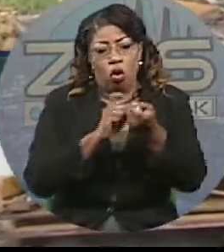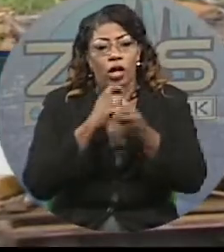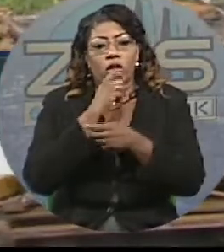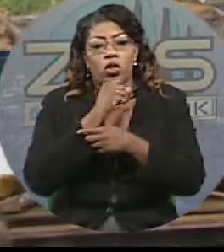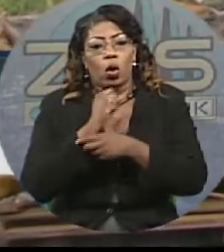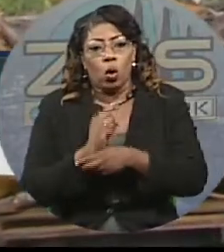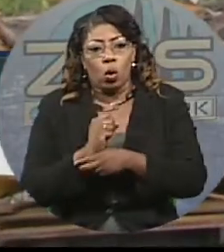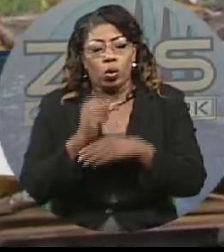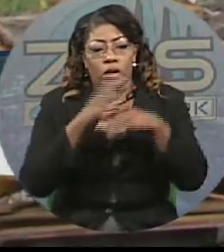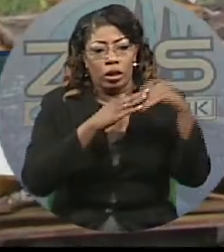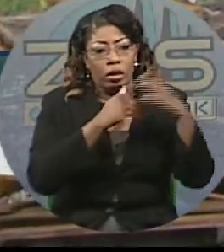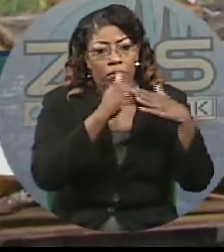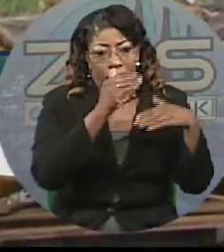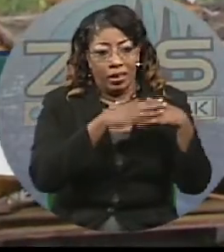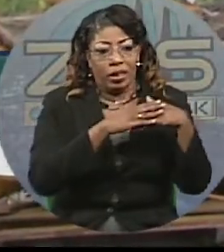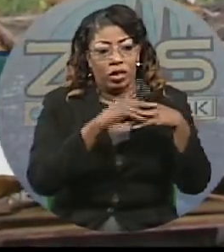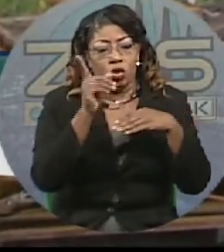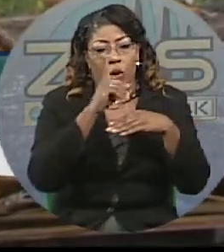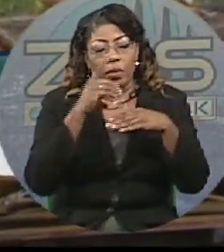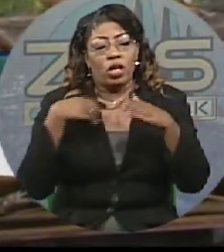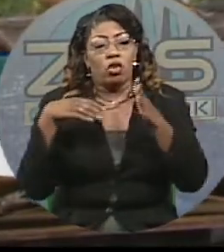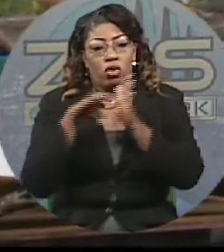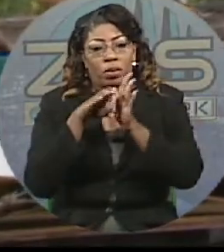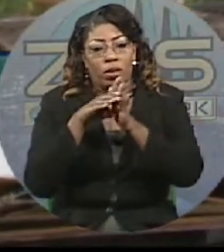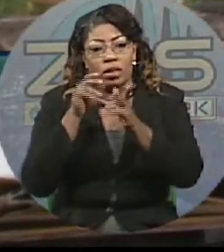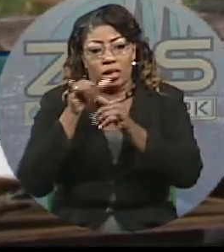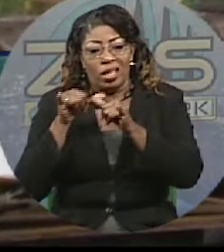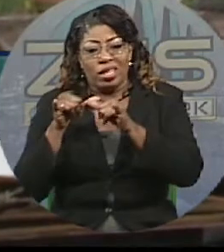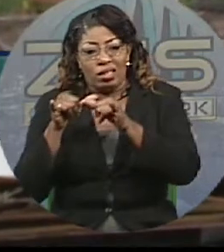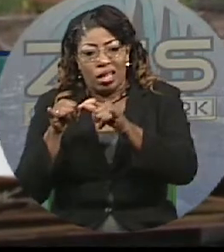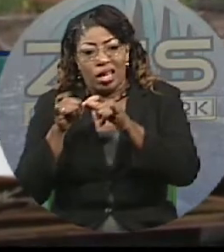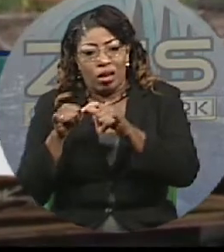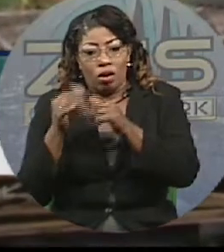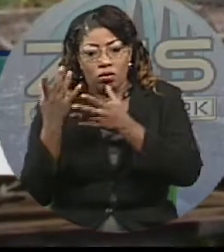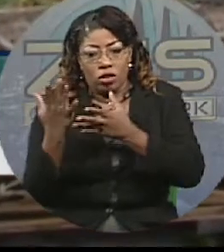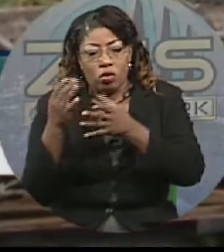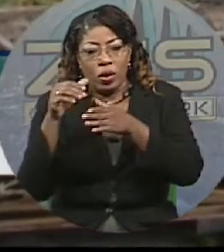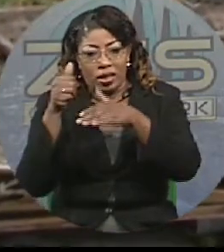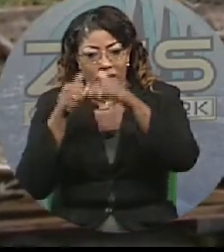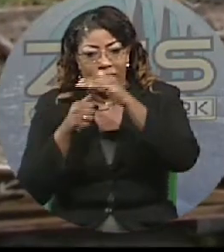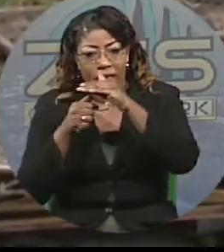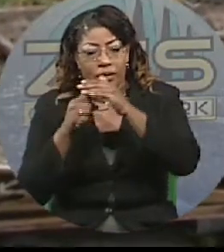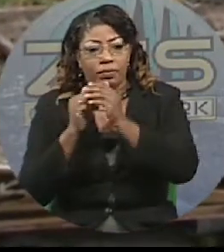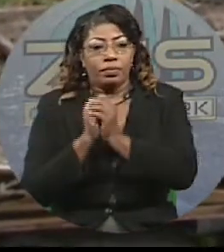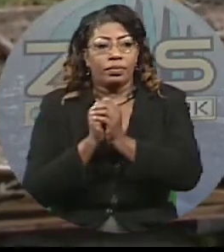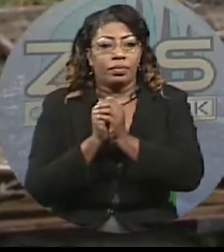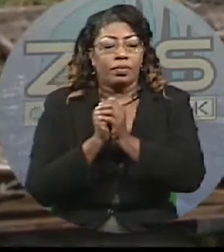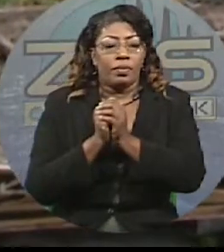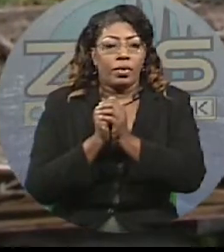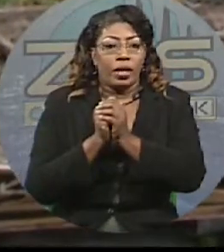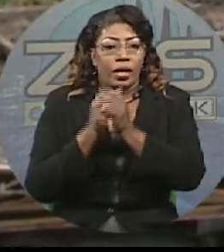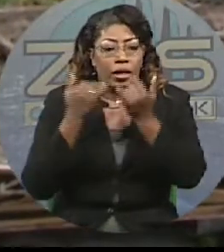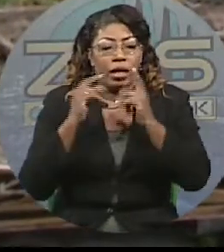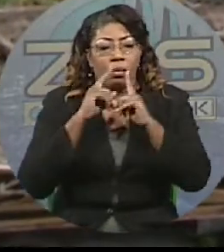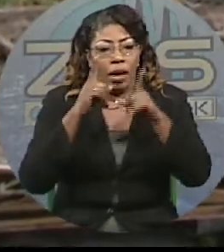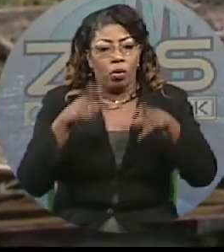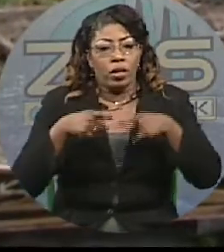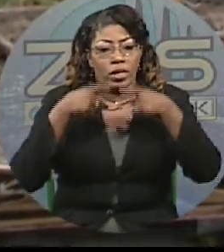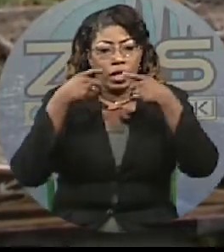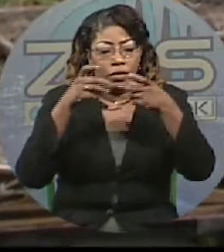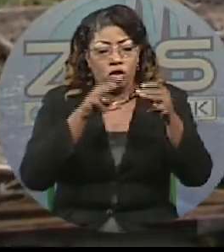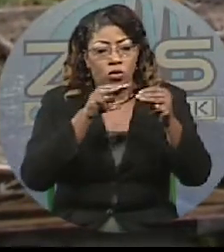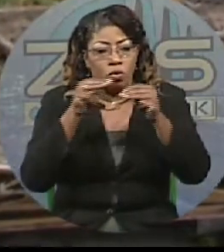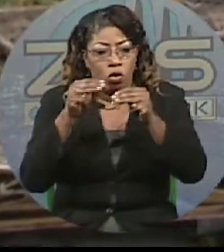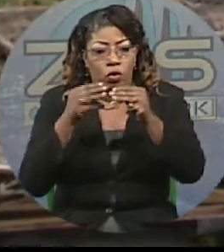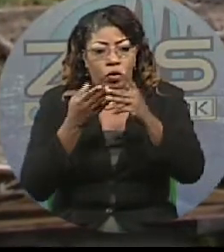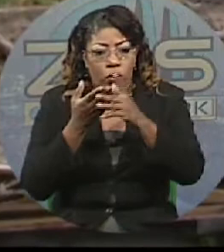crime havens. On site, Assistant Superintendent of Police Anthony Roll gave the command for the Barco tractor to move on